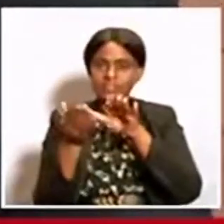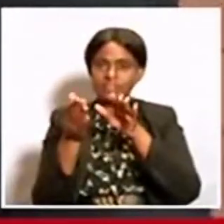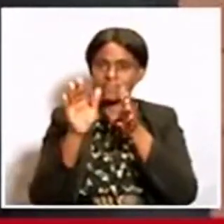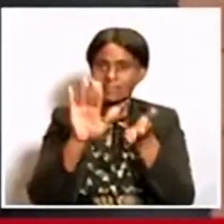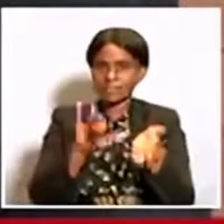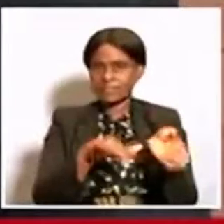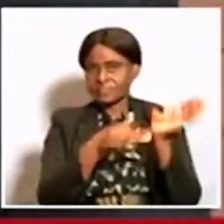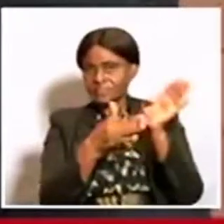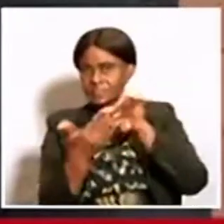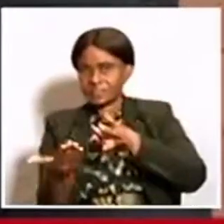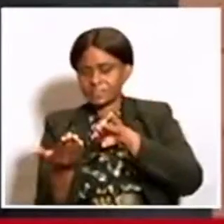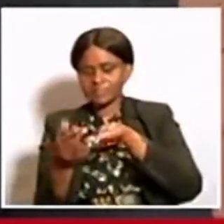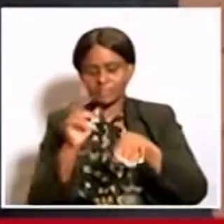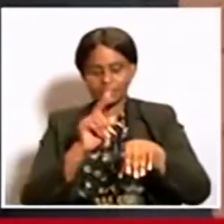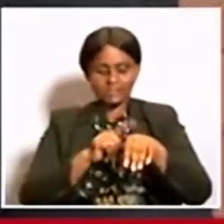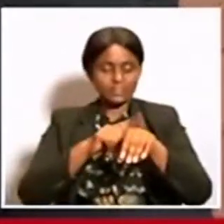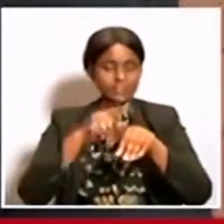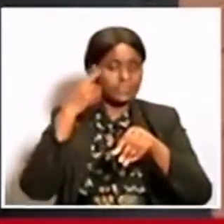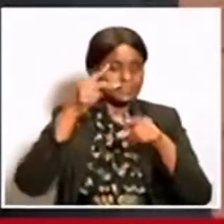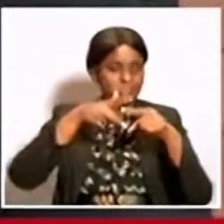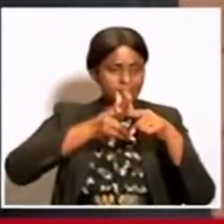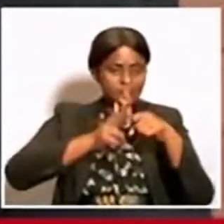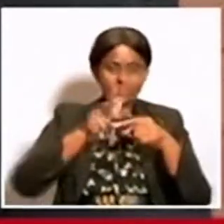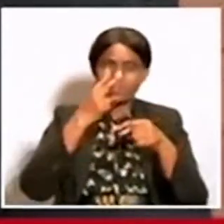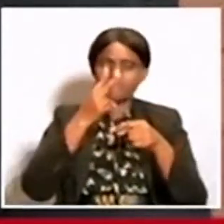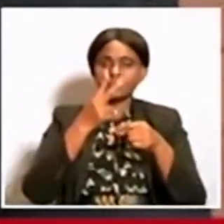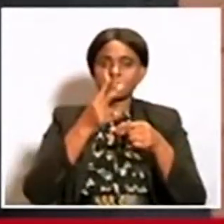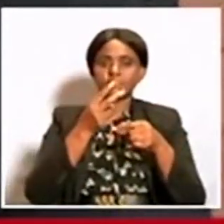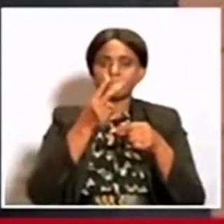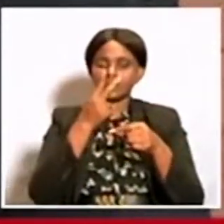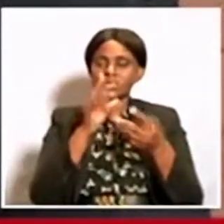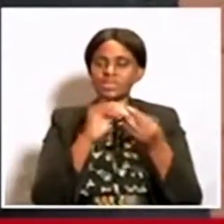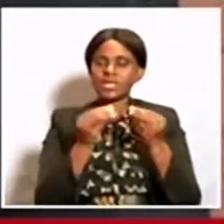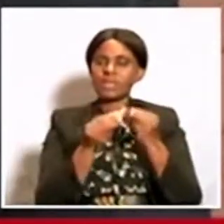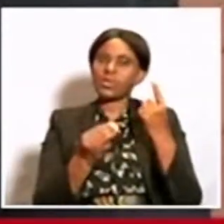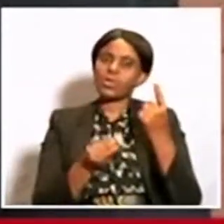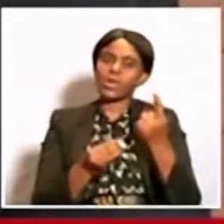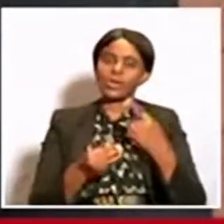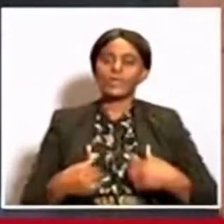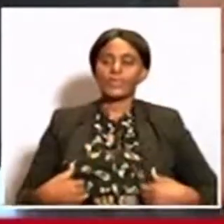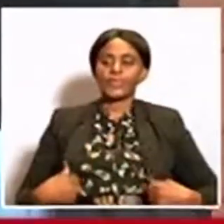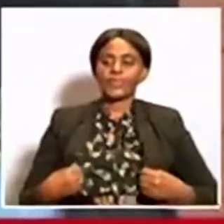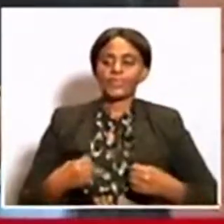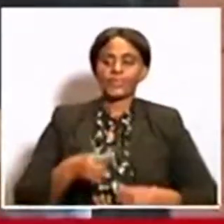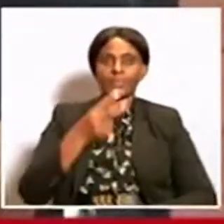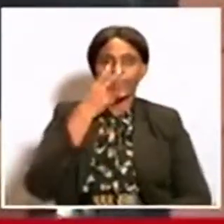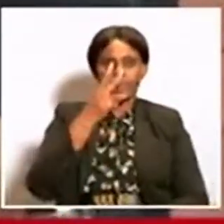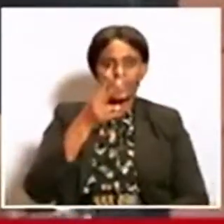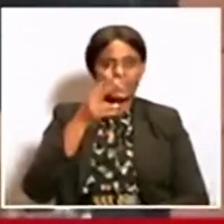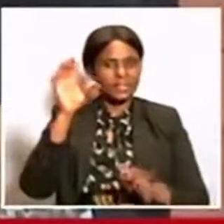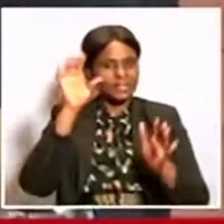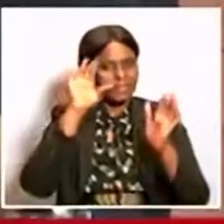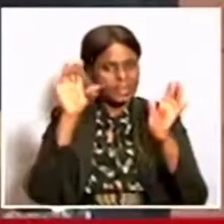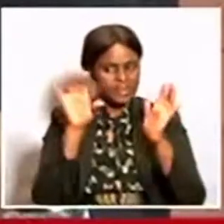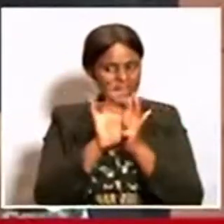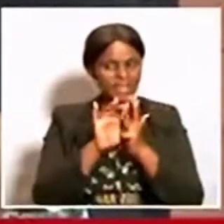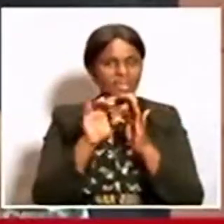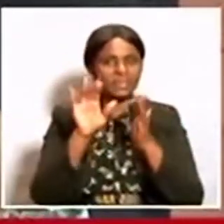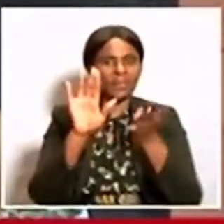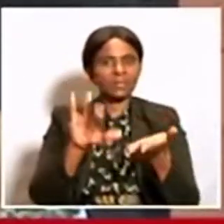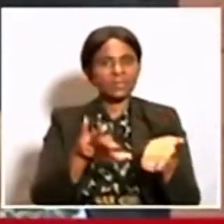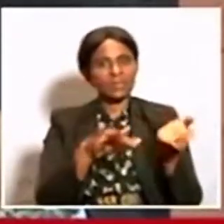repair. They've told us to look at Appendix 1 to see the picture of the